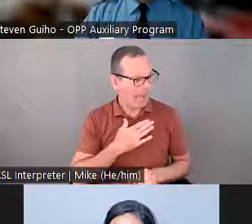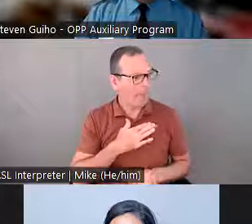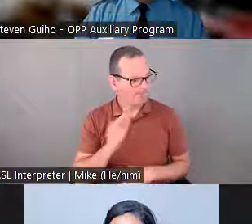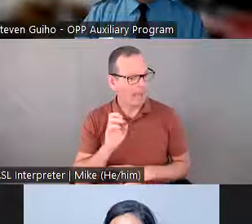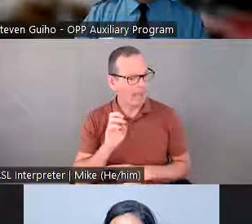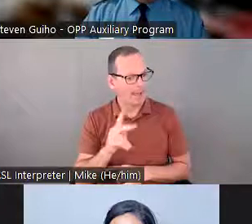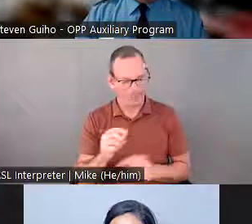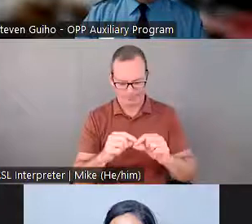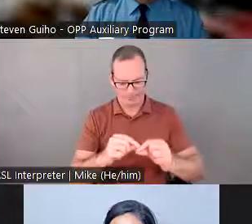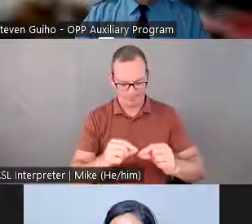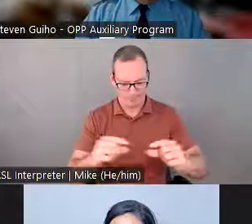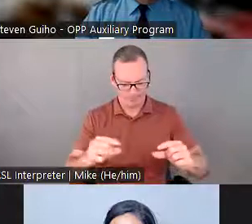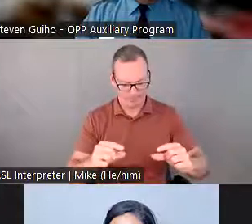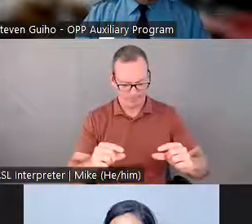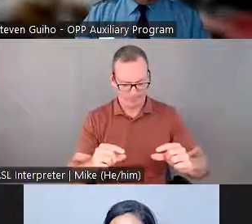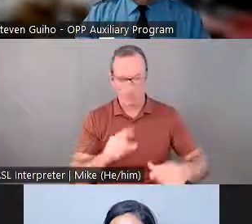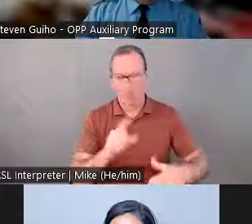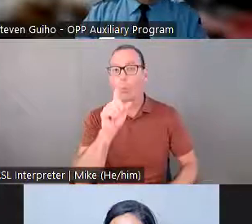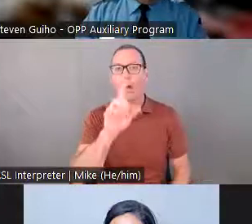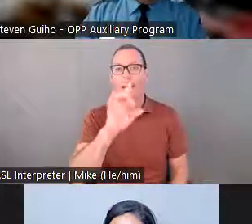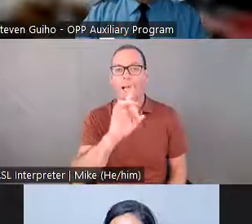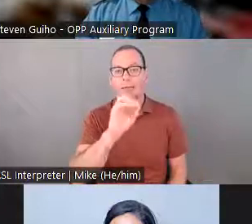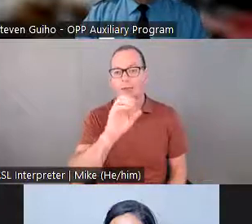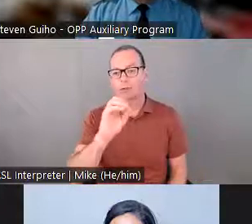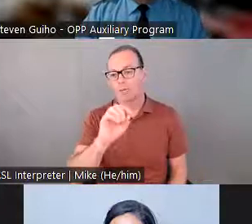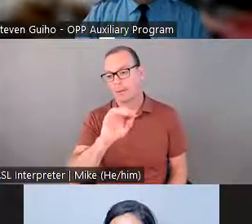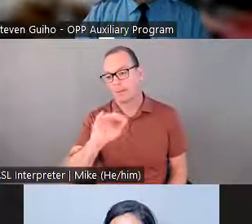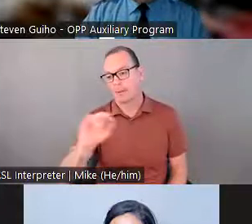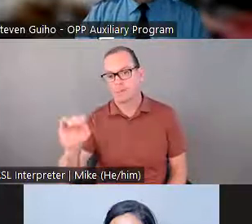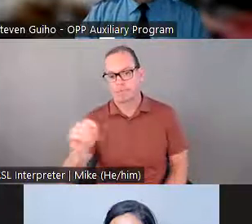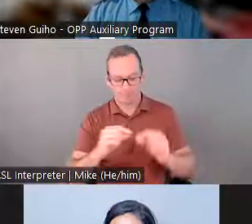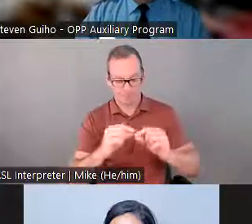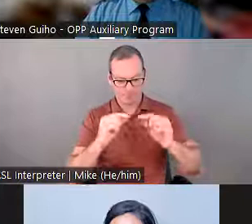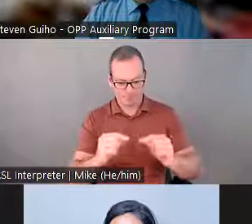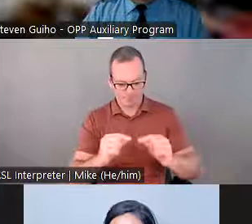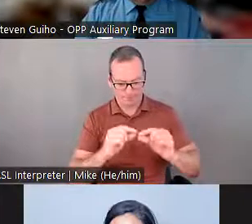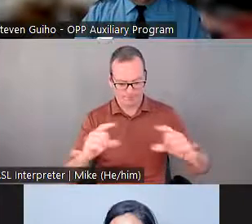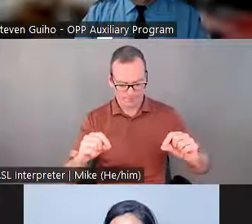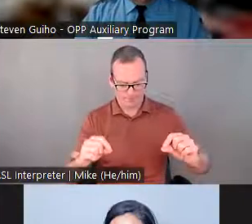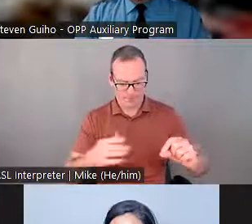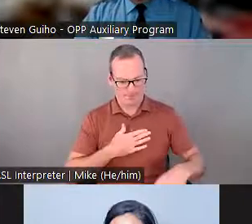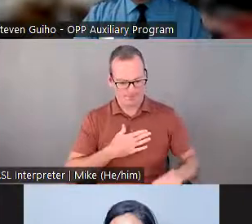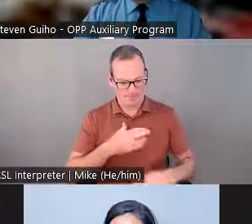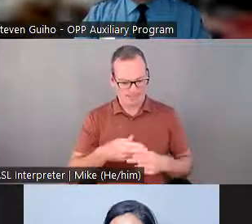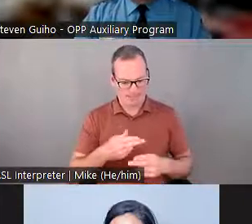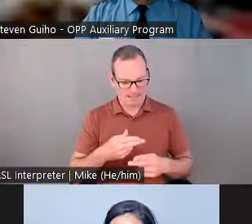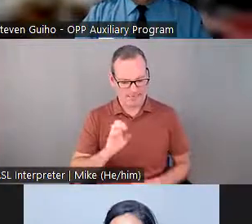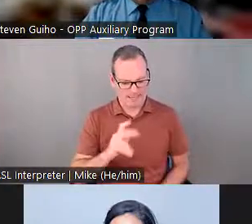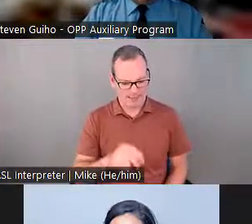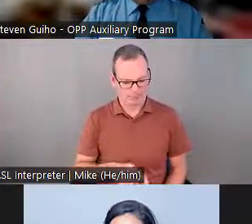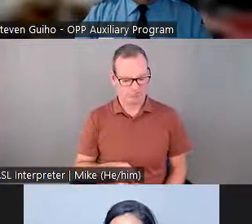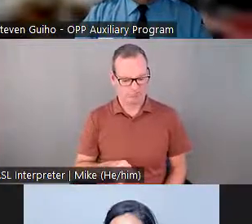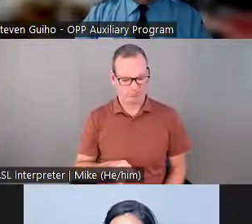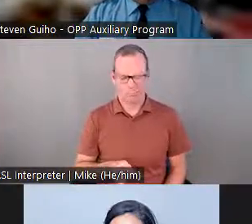you see this number come up on your phone, 1-800 blah blah blah blah blah. You look at it and confirm on the internet.